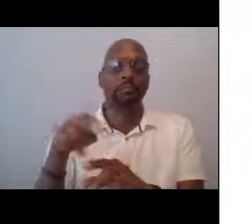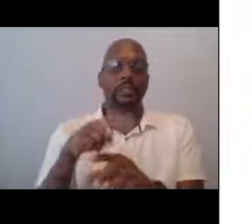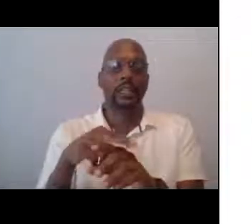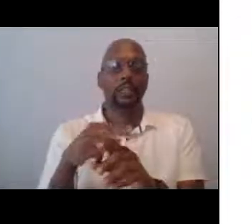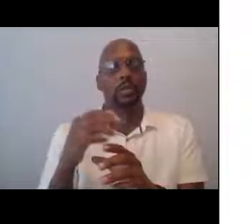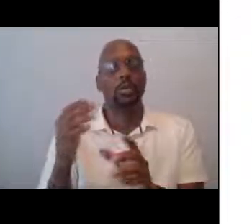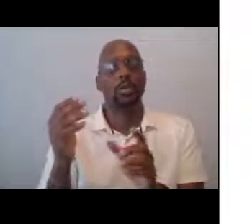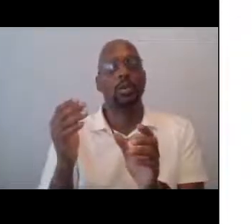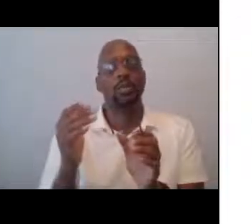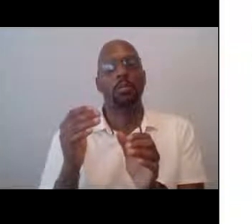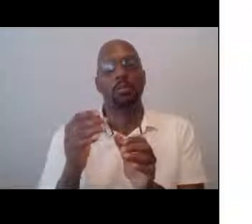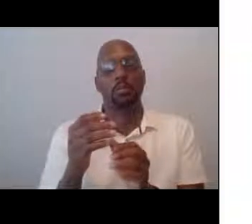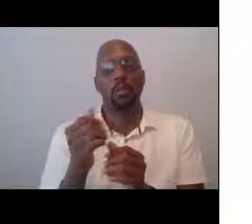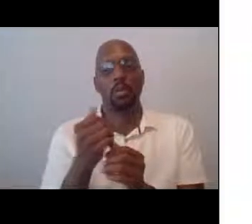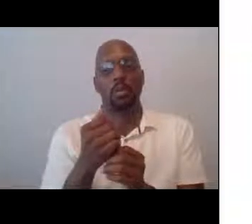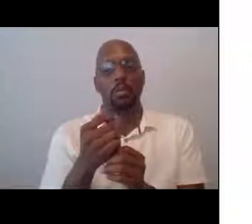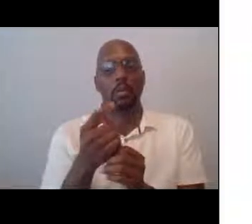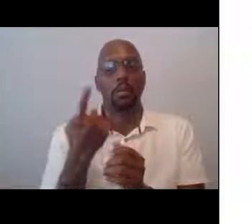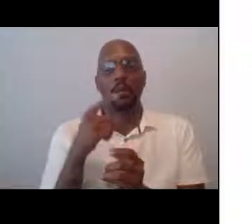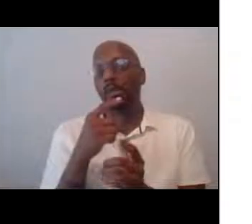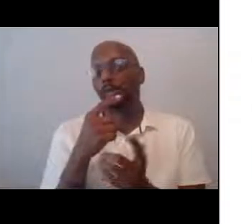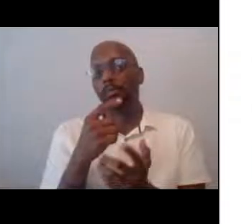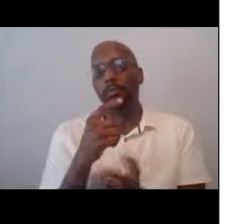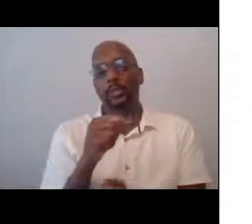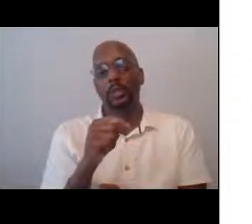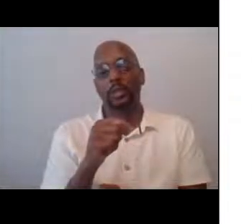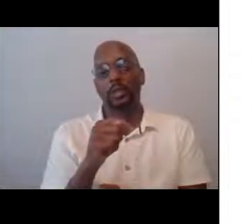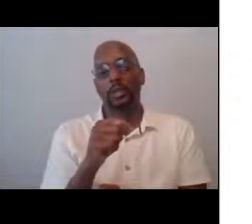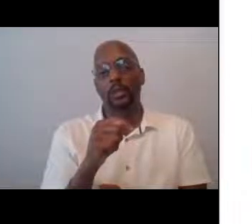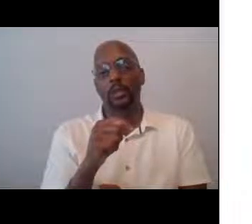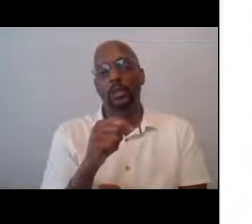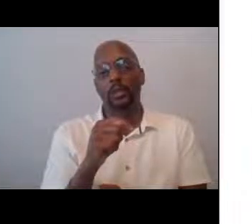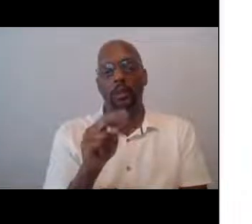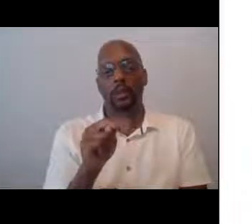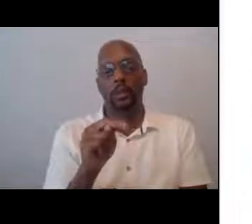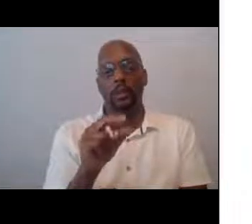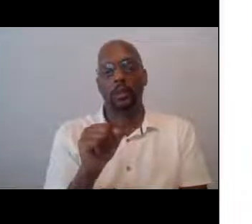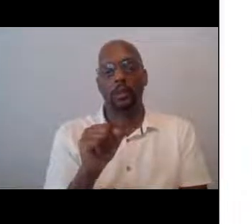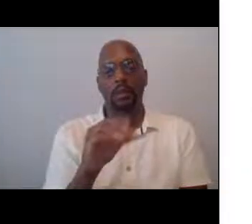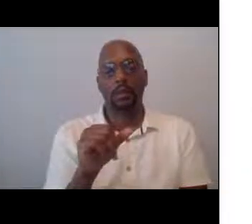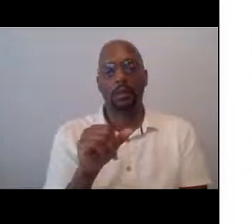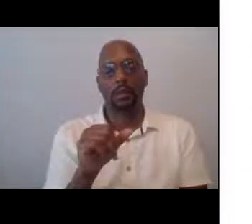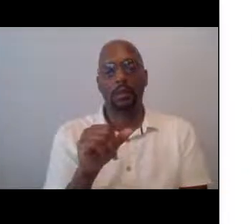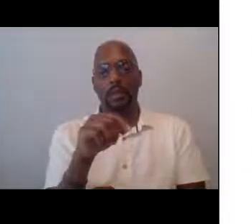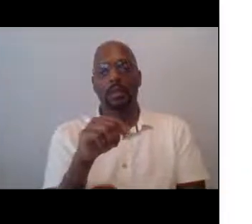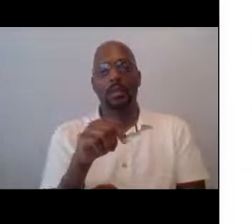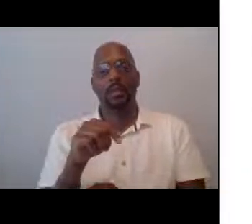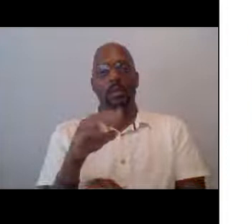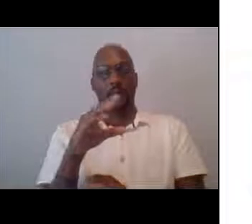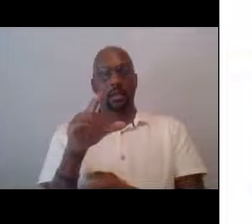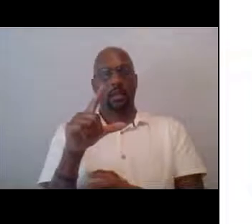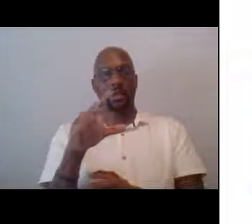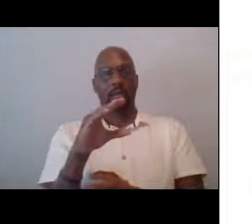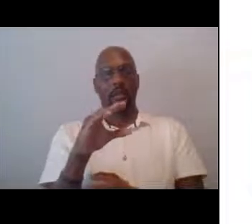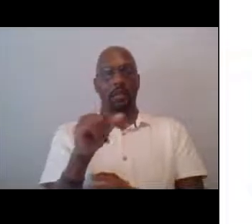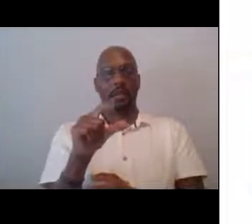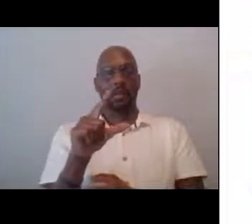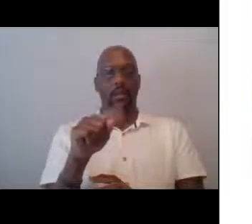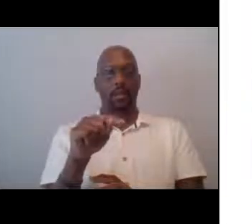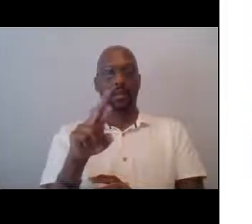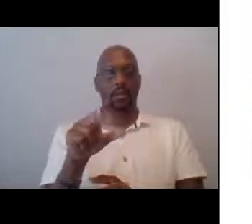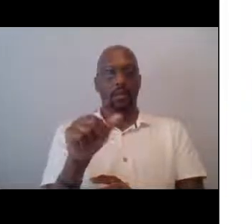Transportation Communications, known as Transcom. Caltrans earned an Excel Award for Best Campaign